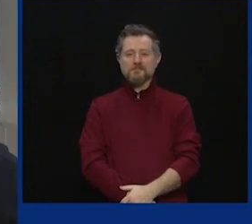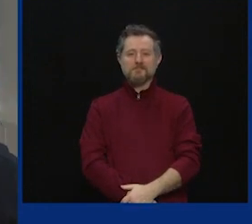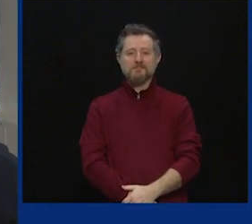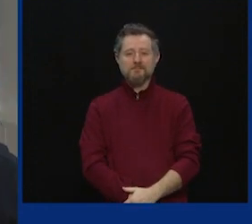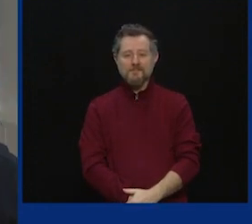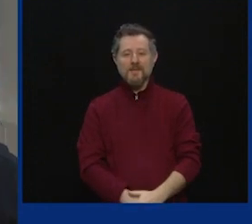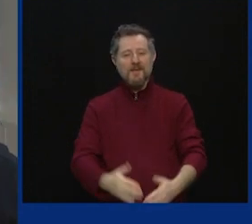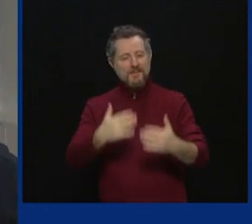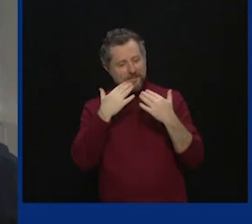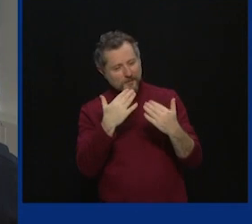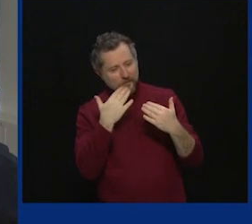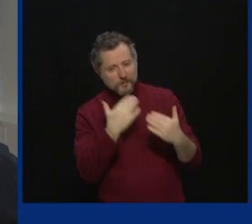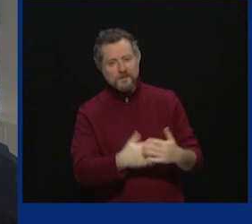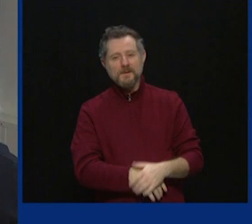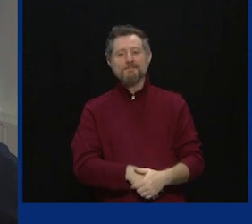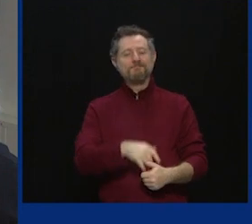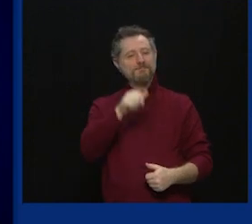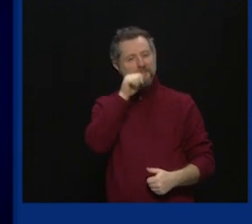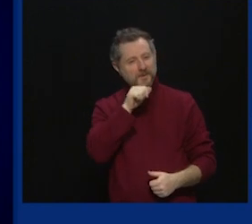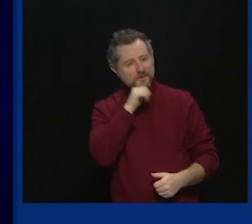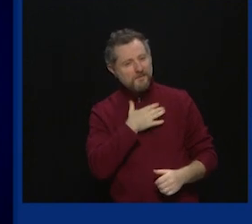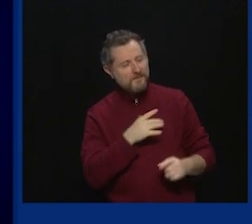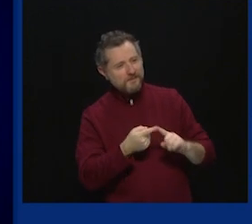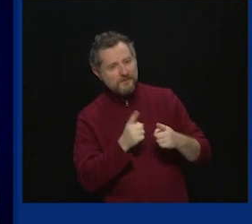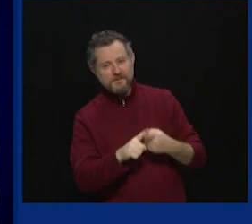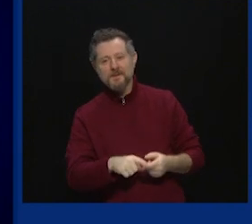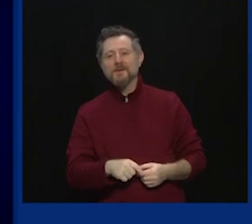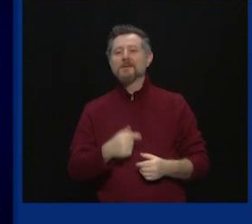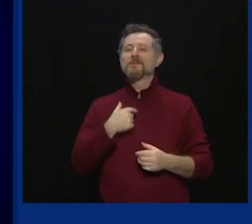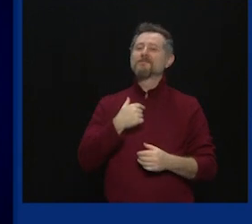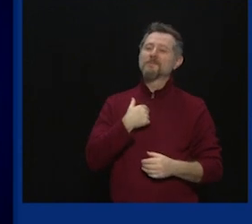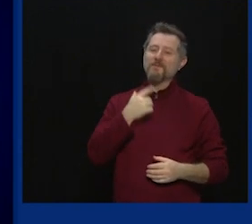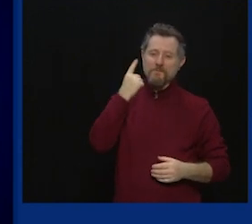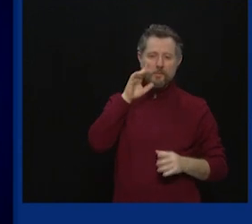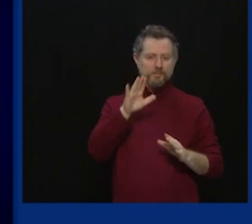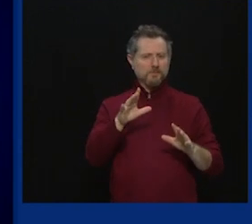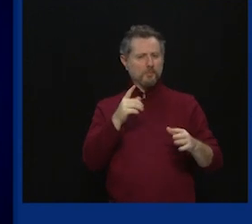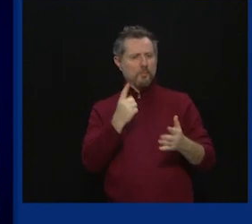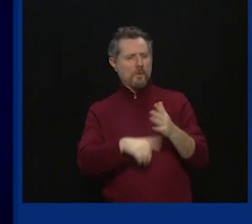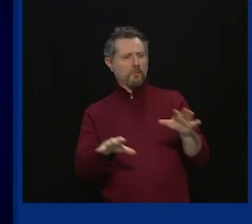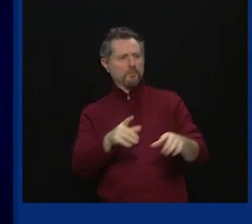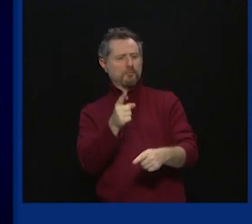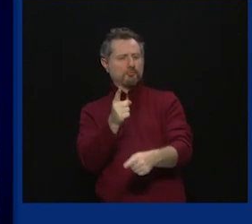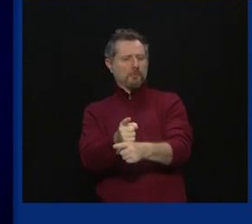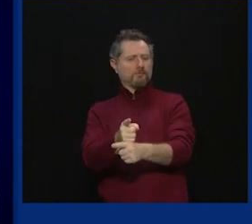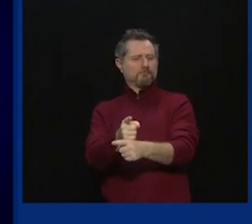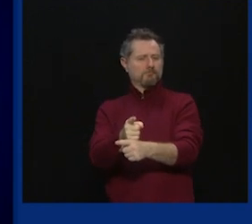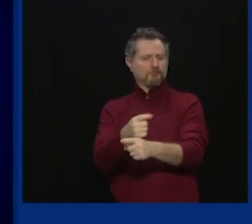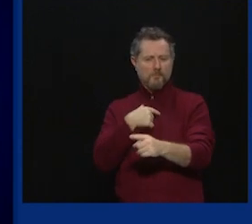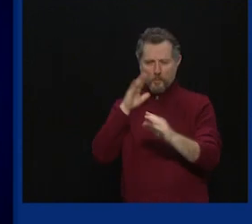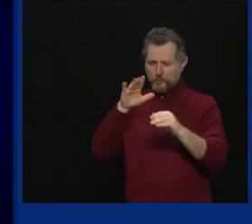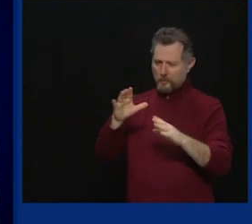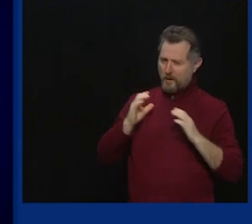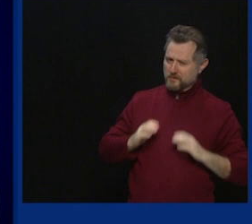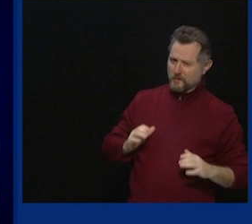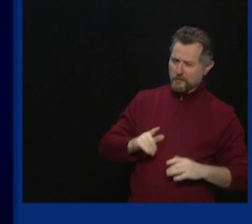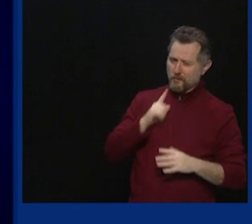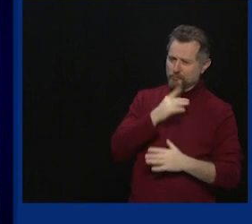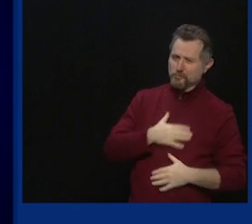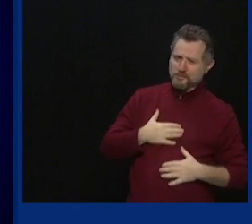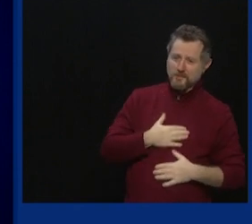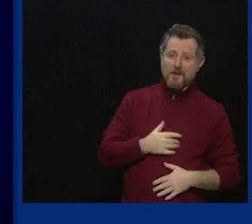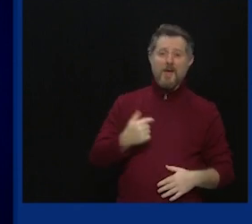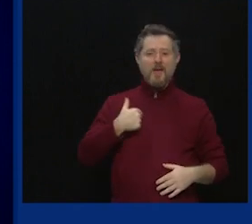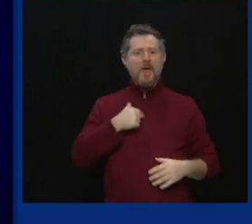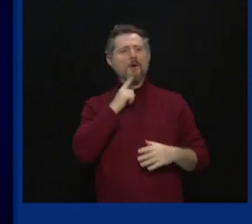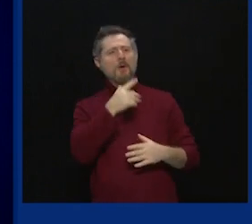friends. And I want to thank all of you for really doing what's right. I know your customers appreciate it. I appreciate it. And certainly as the